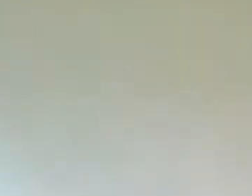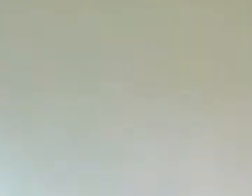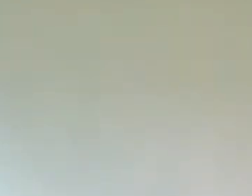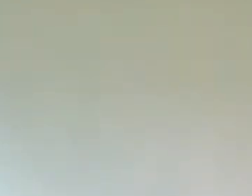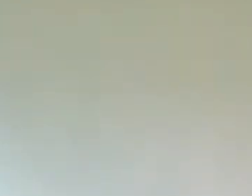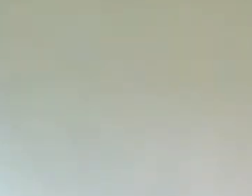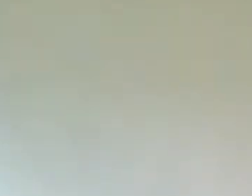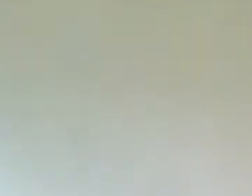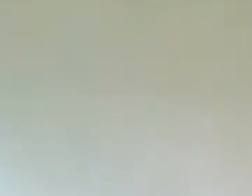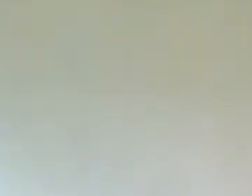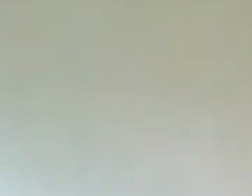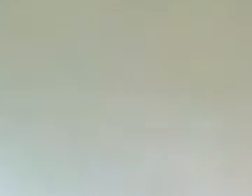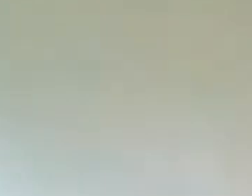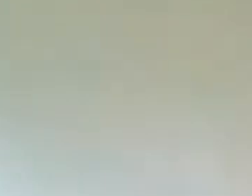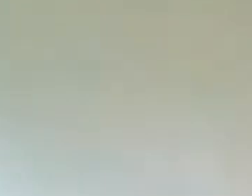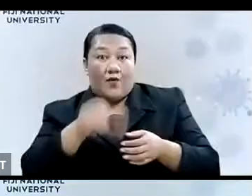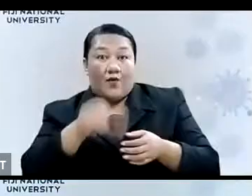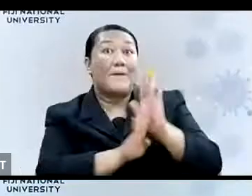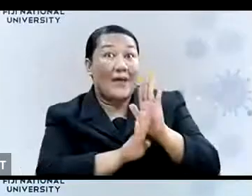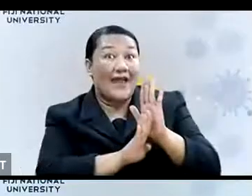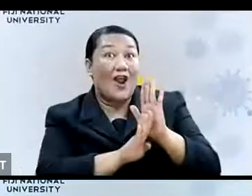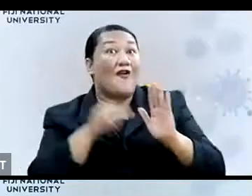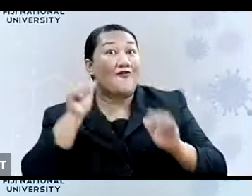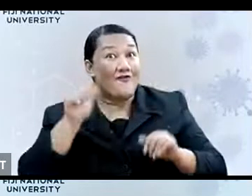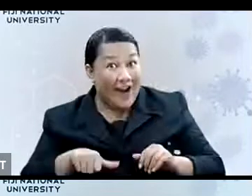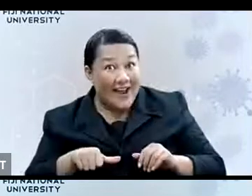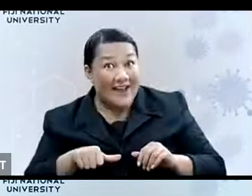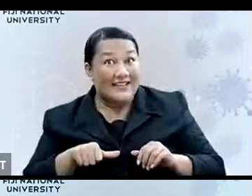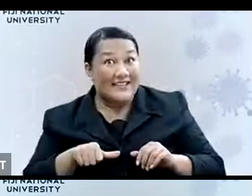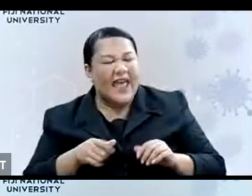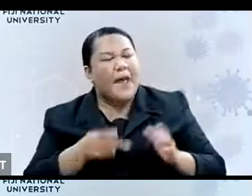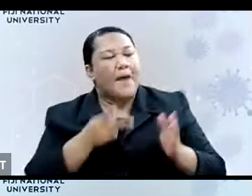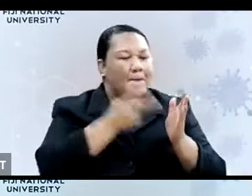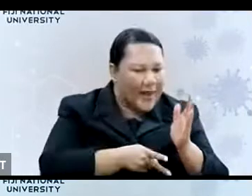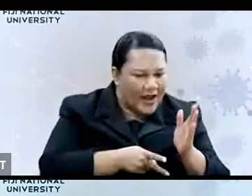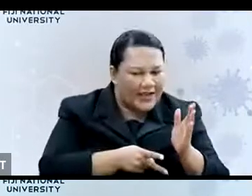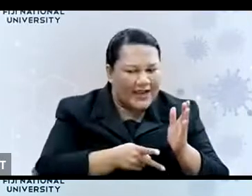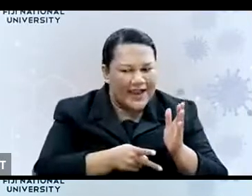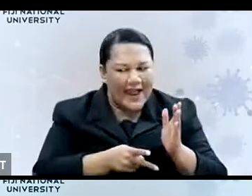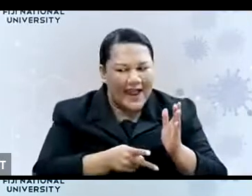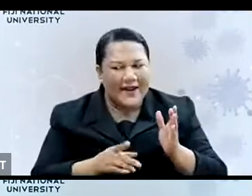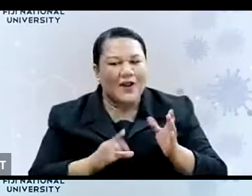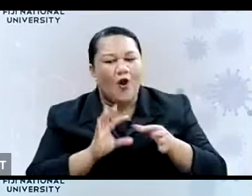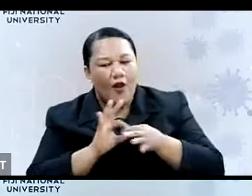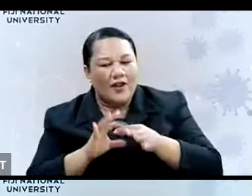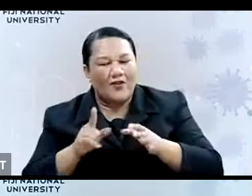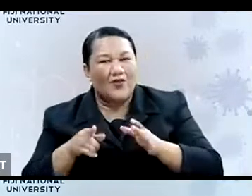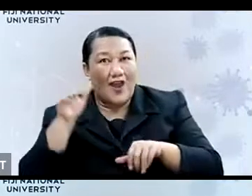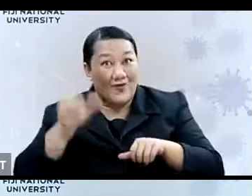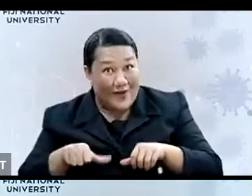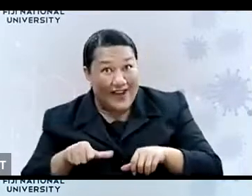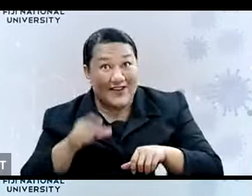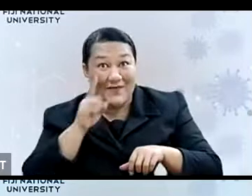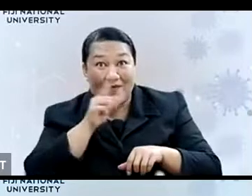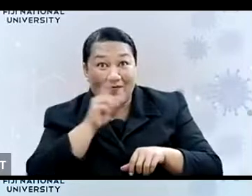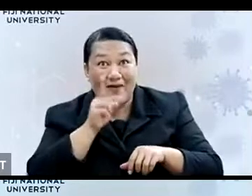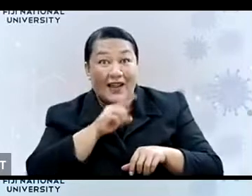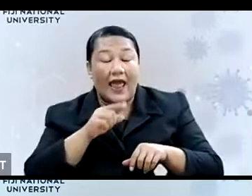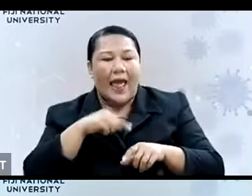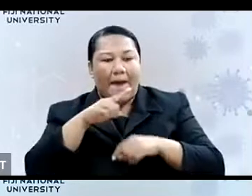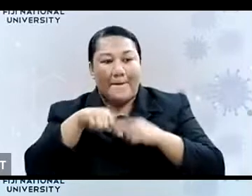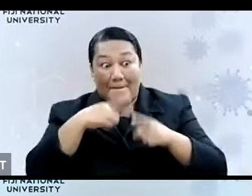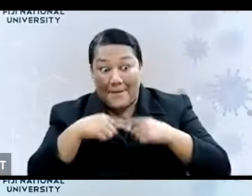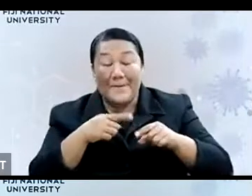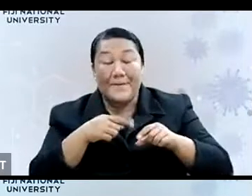contains a Bill of Rights, and part and parcel of that right is the right to freedom from medical treatment